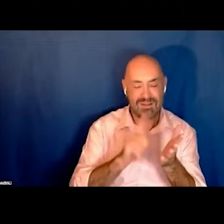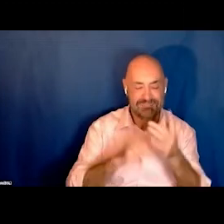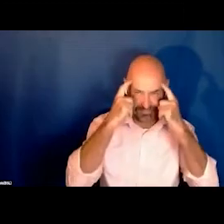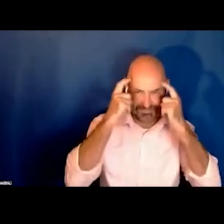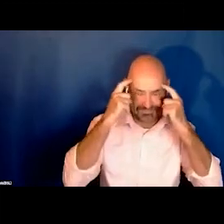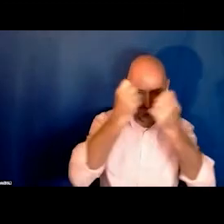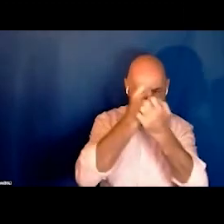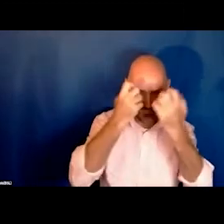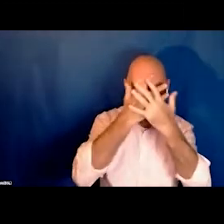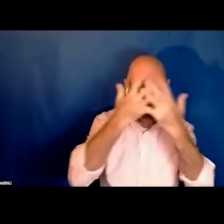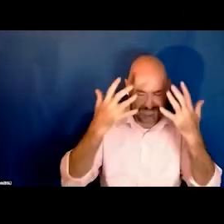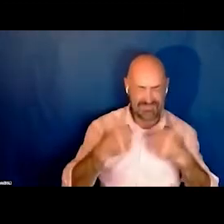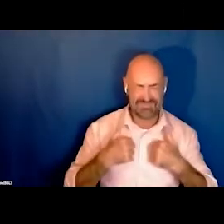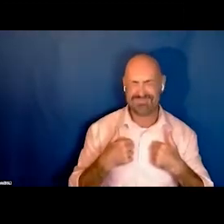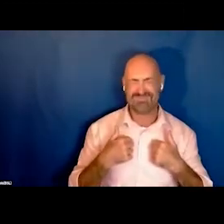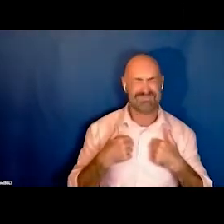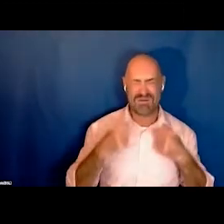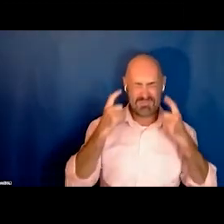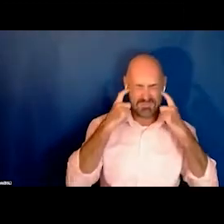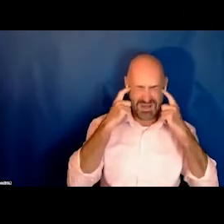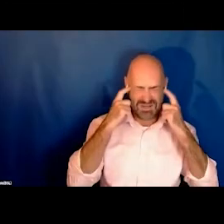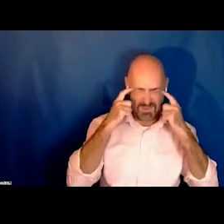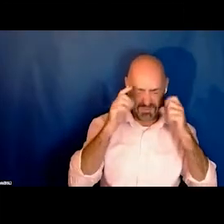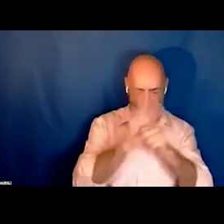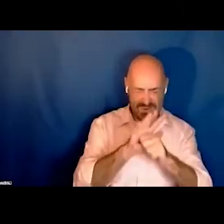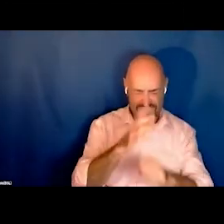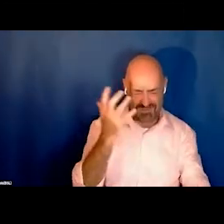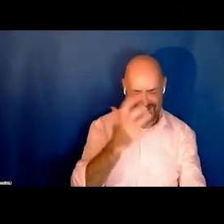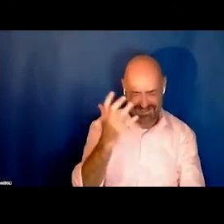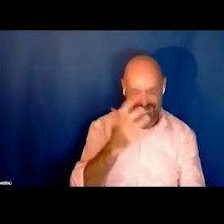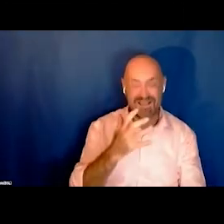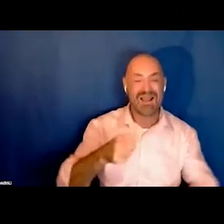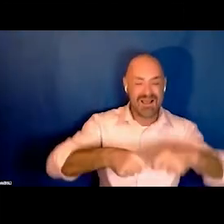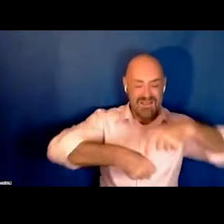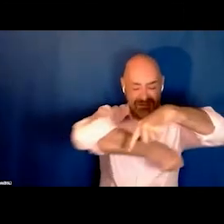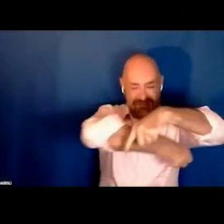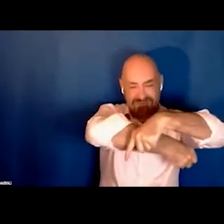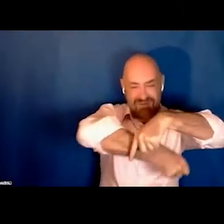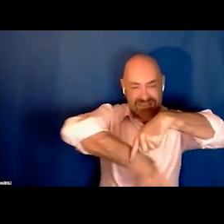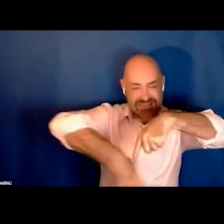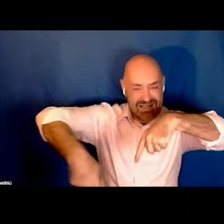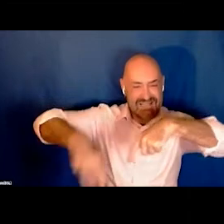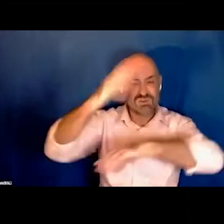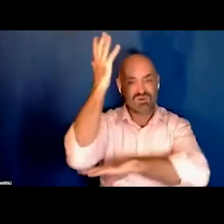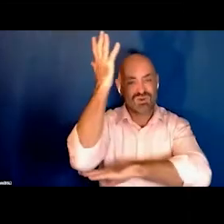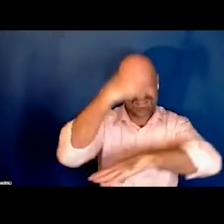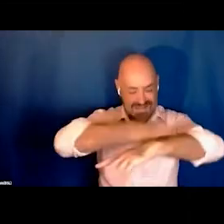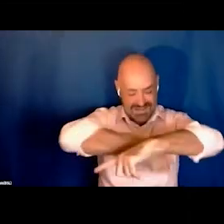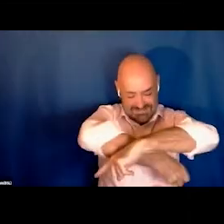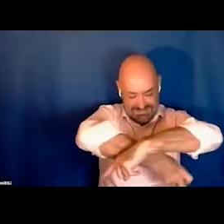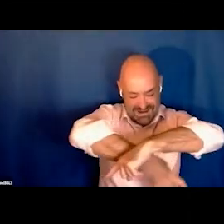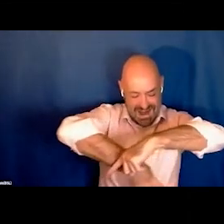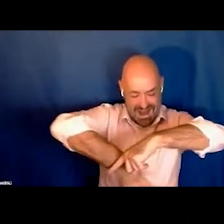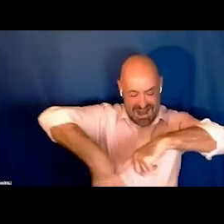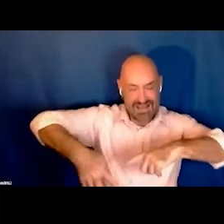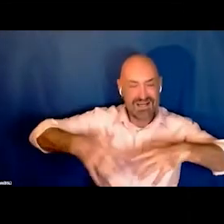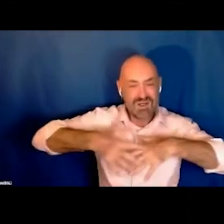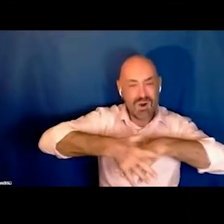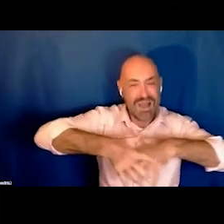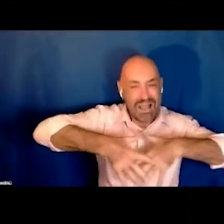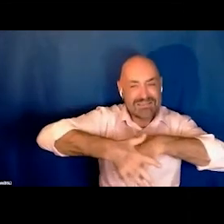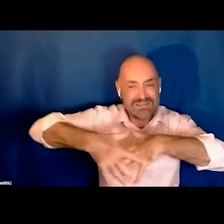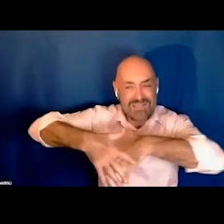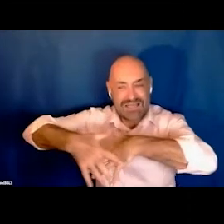oh my goodness, I'm having a mental blank. The fungal network that is connecting all of these trees in a wood